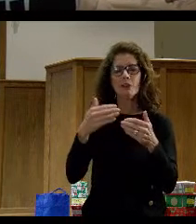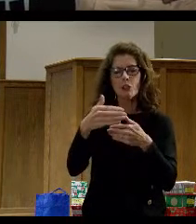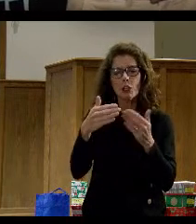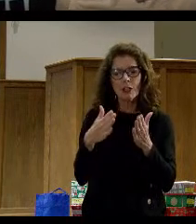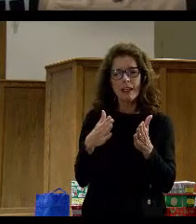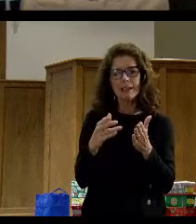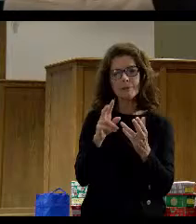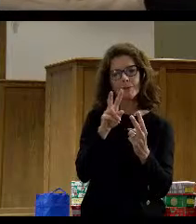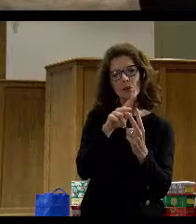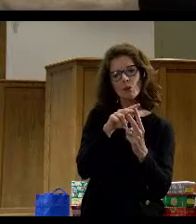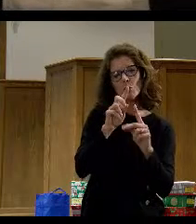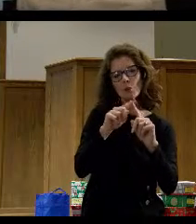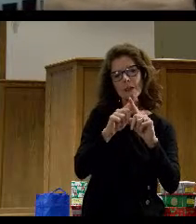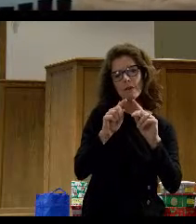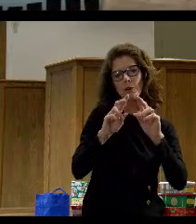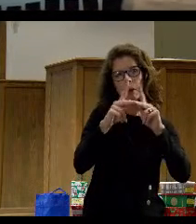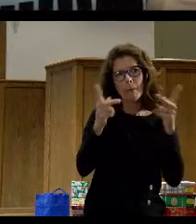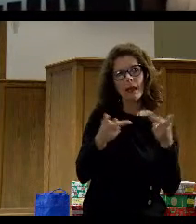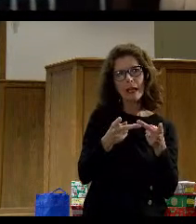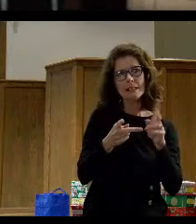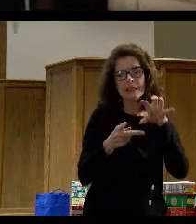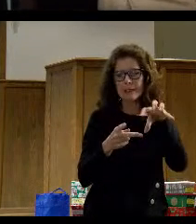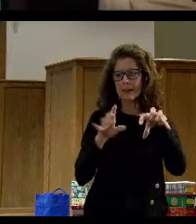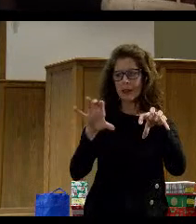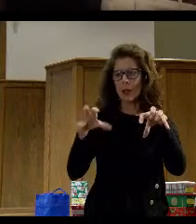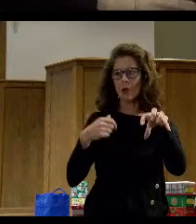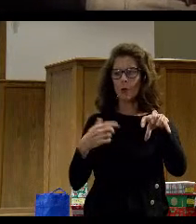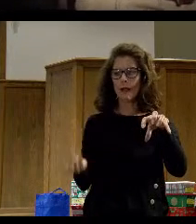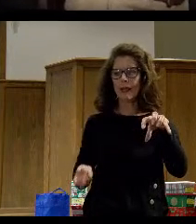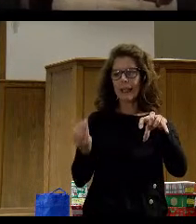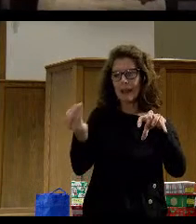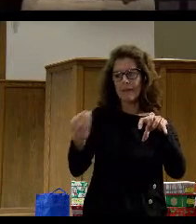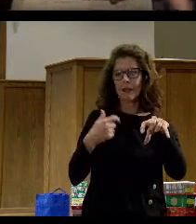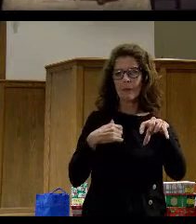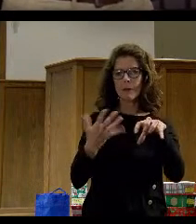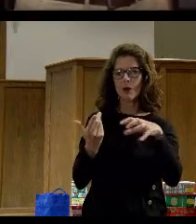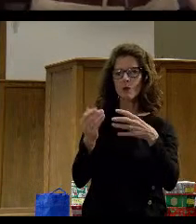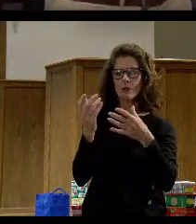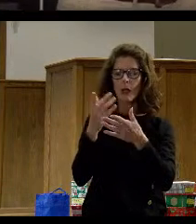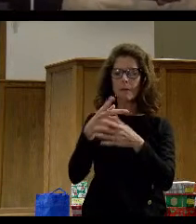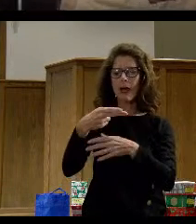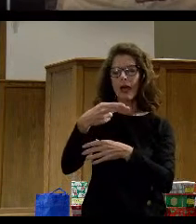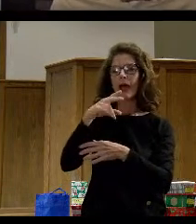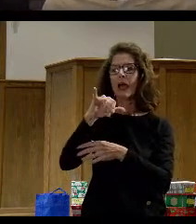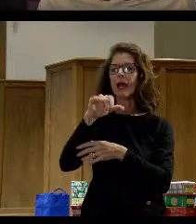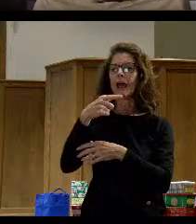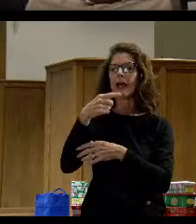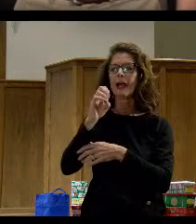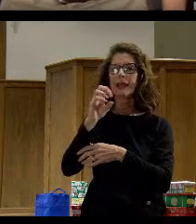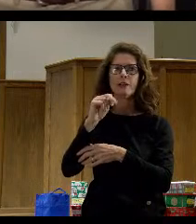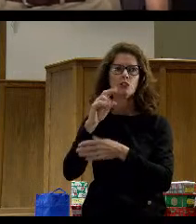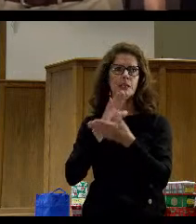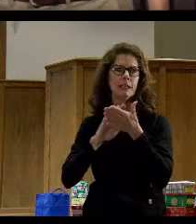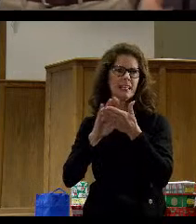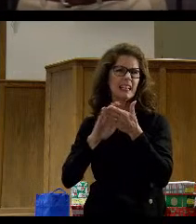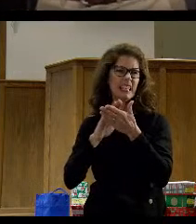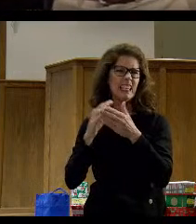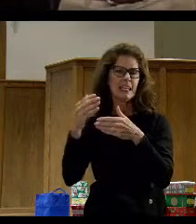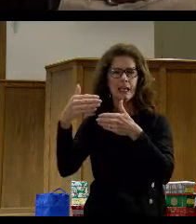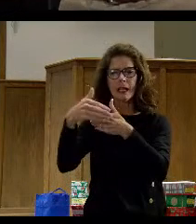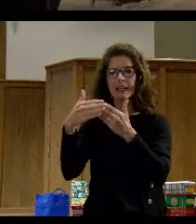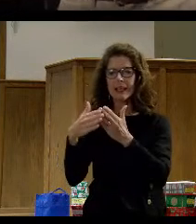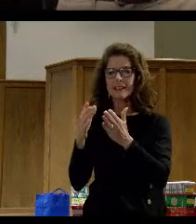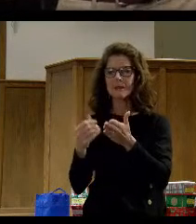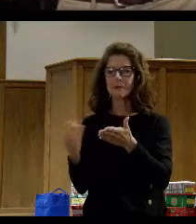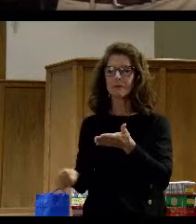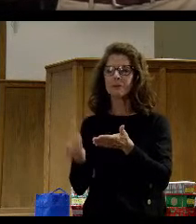facilities that we will be providing with hygiene kits, and you can provide funds for that. Just give those via cash or check to Jerry Way, or you can bring